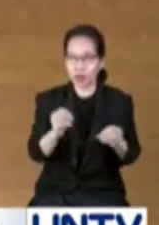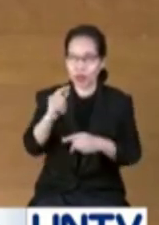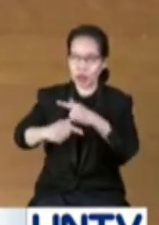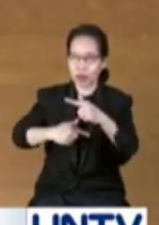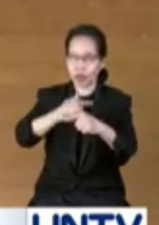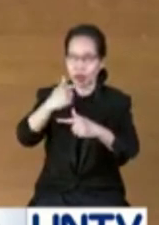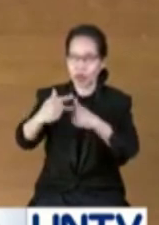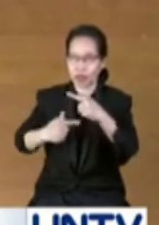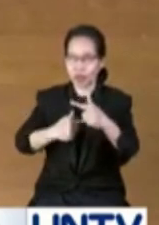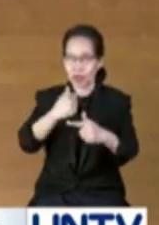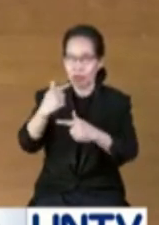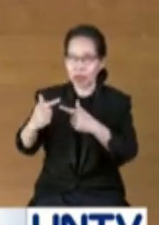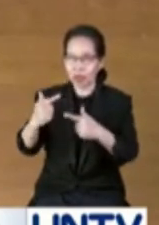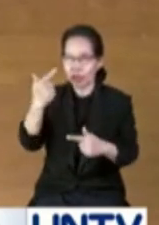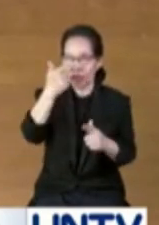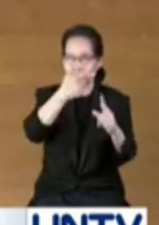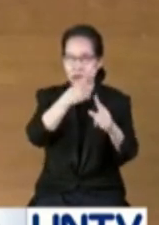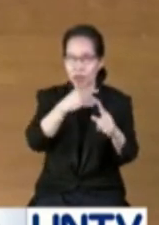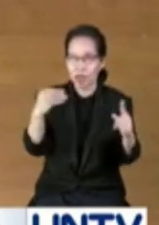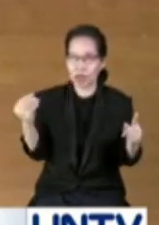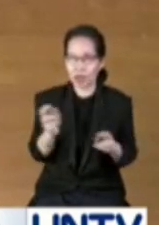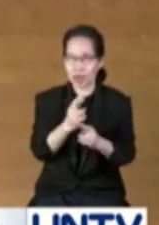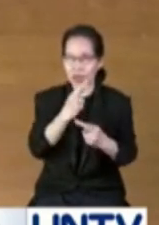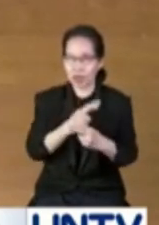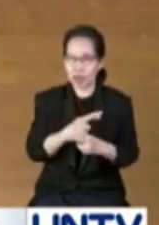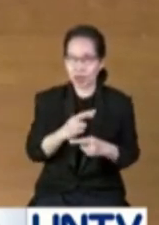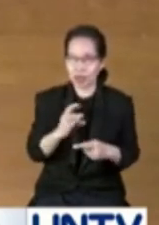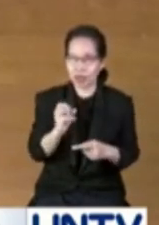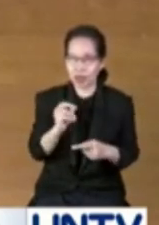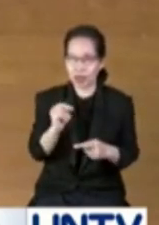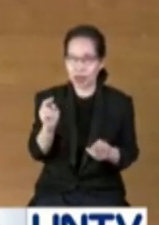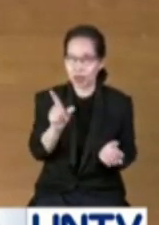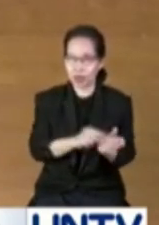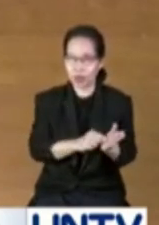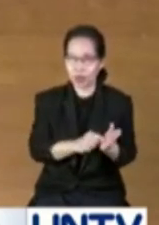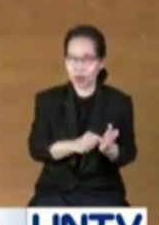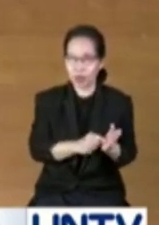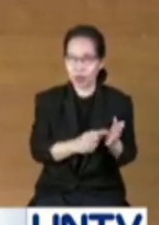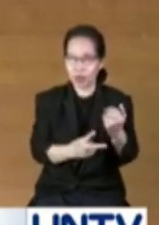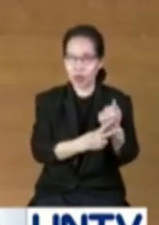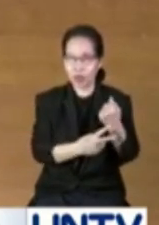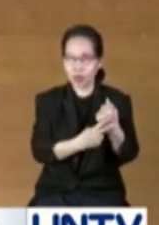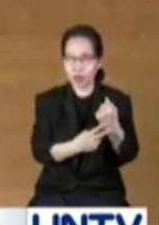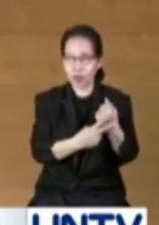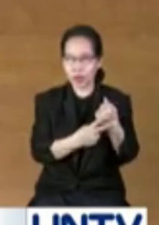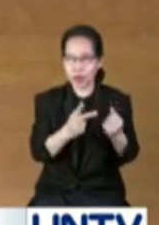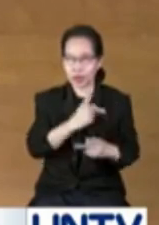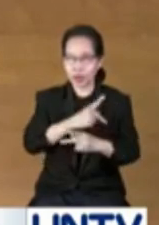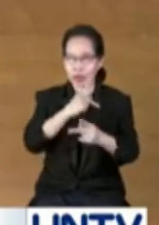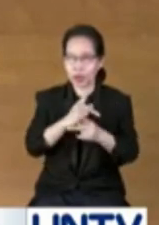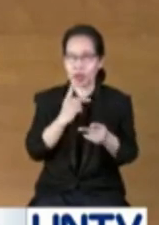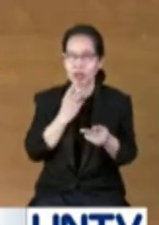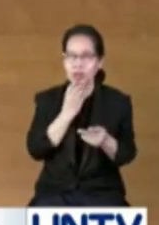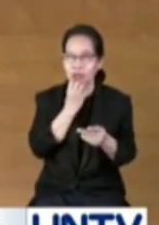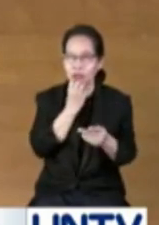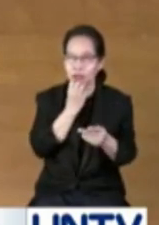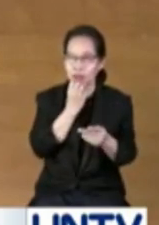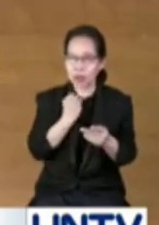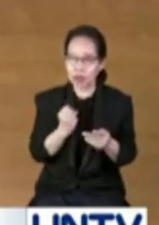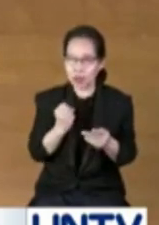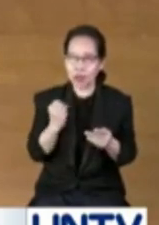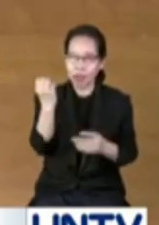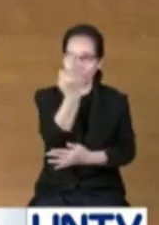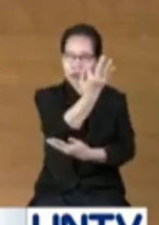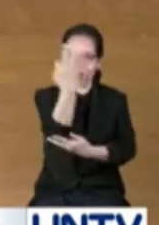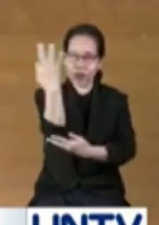goals and the reduction of our carbon footprint. We preserve and protect the treasure that is our forests, their